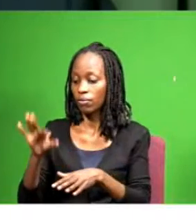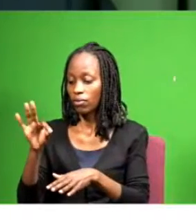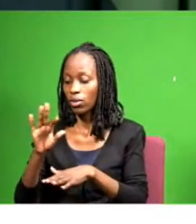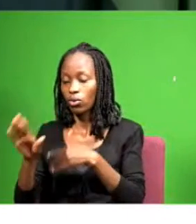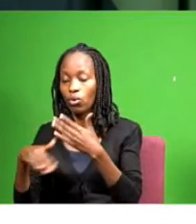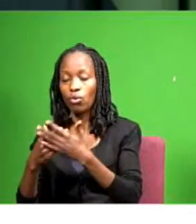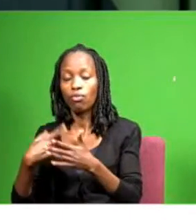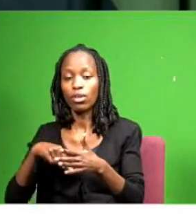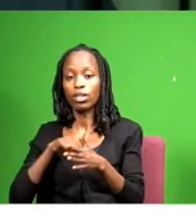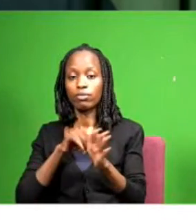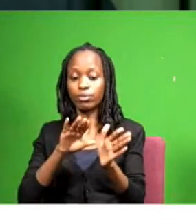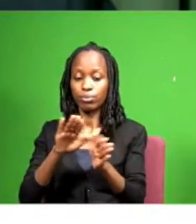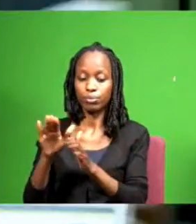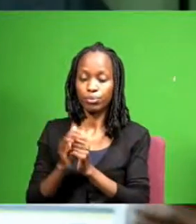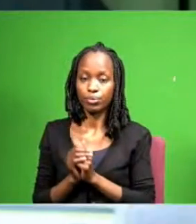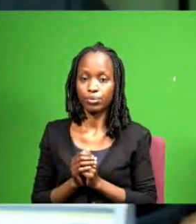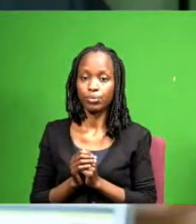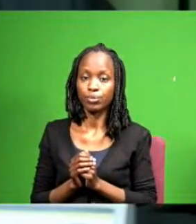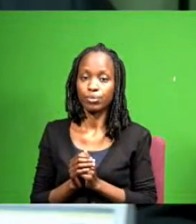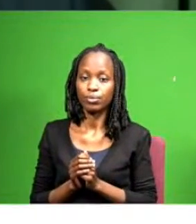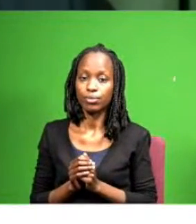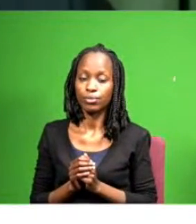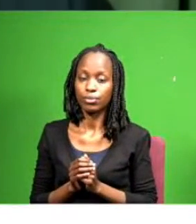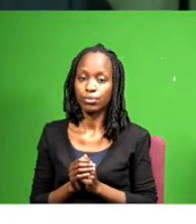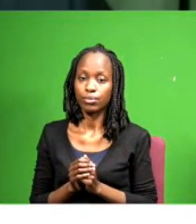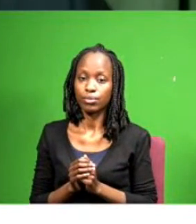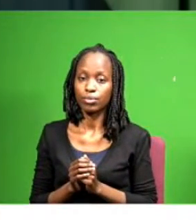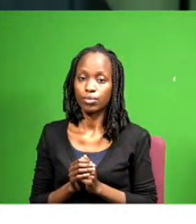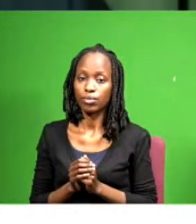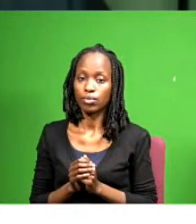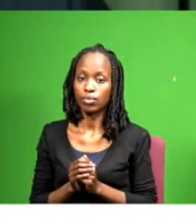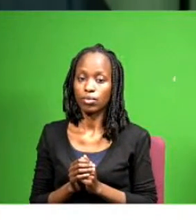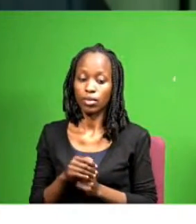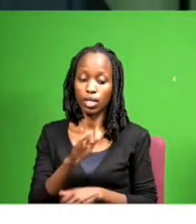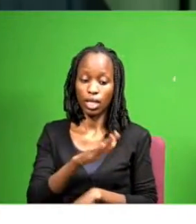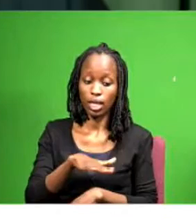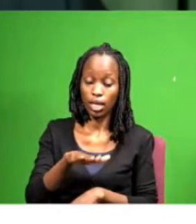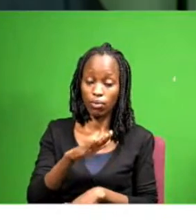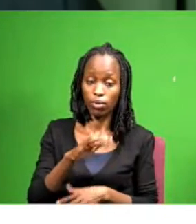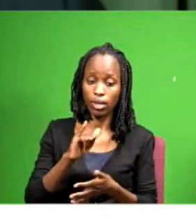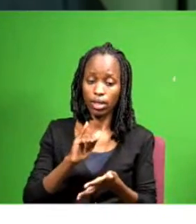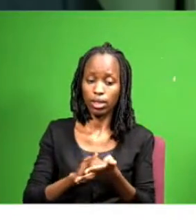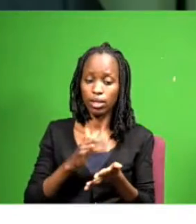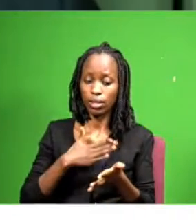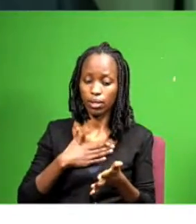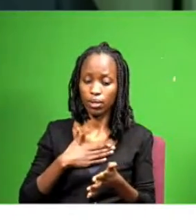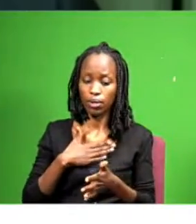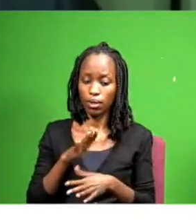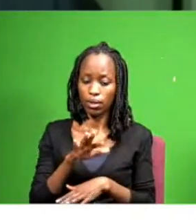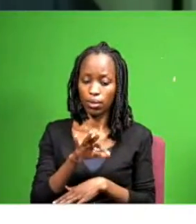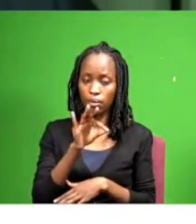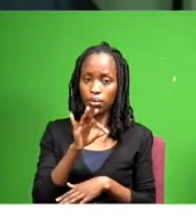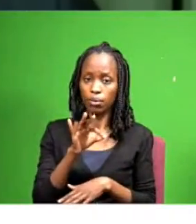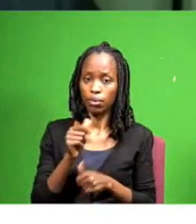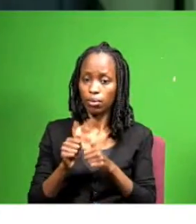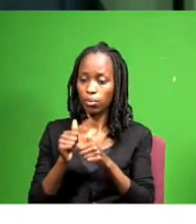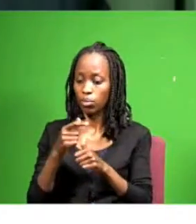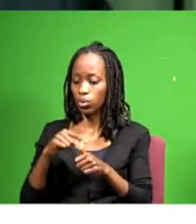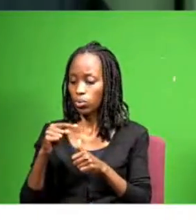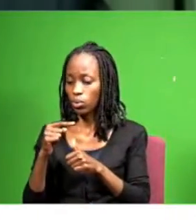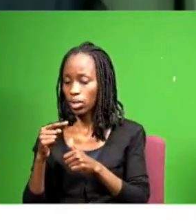So, the thematic areas that I identified and which we have